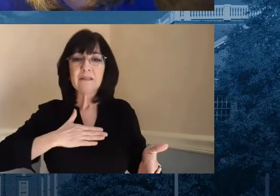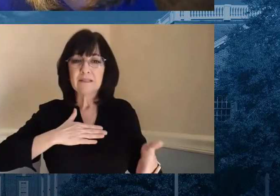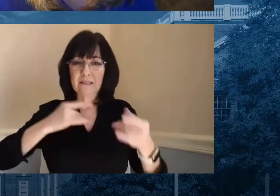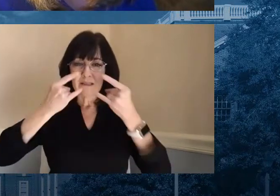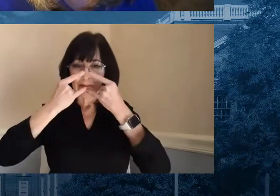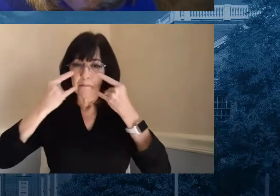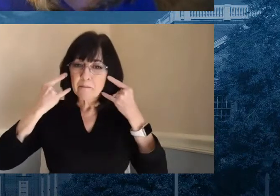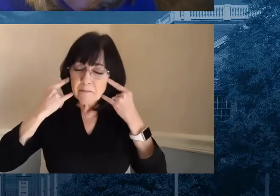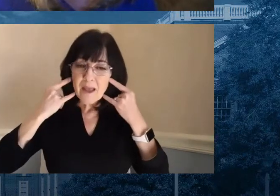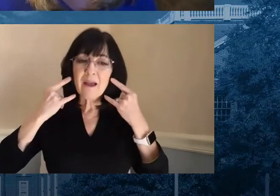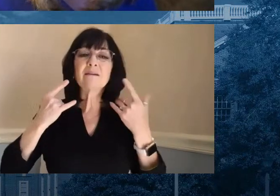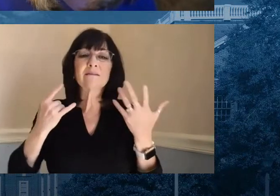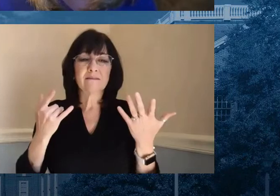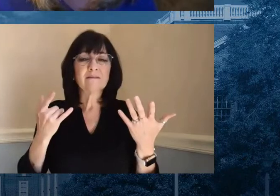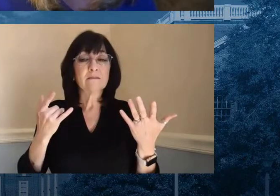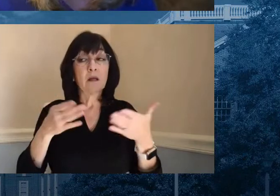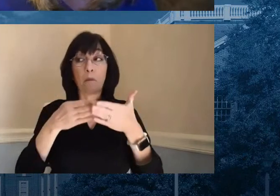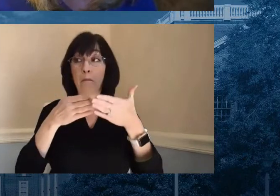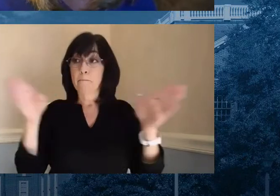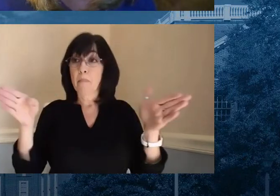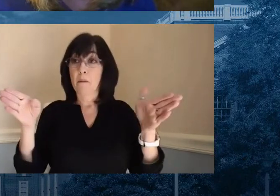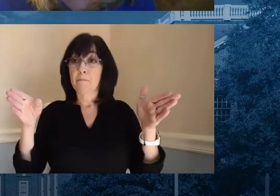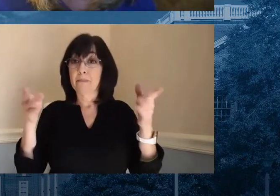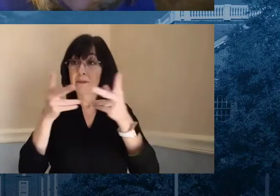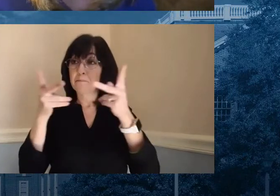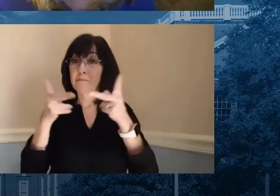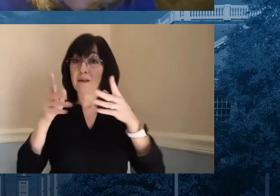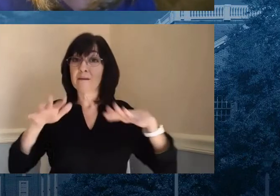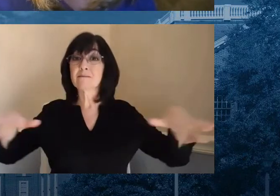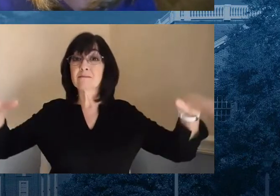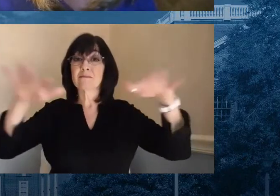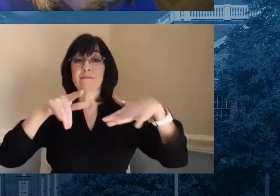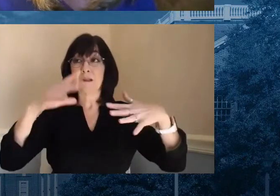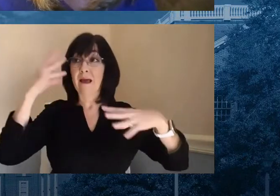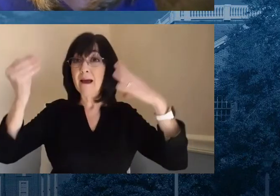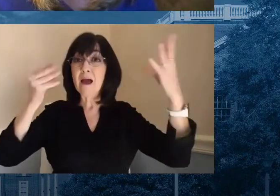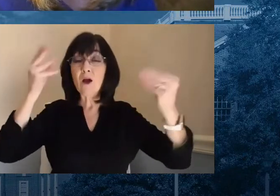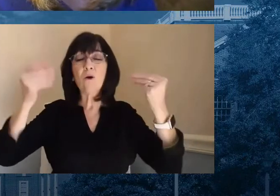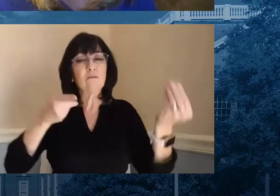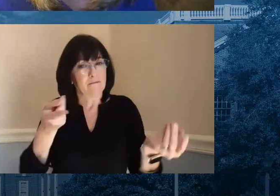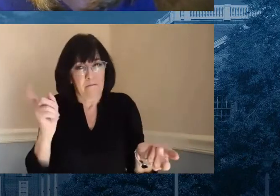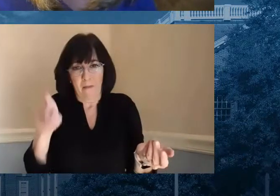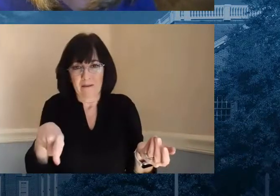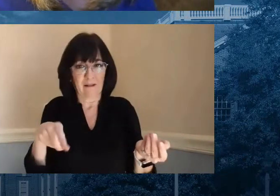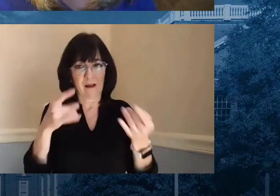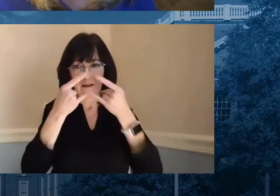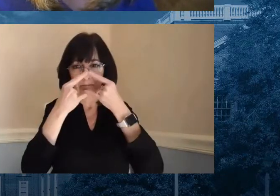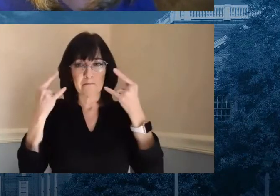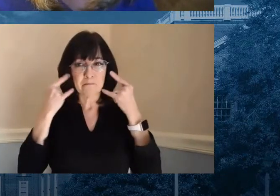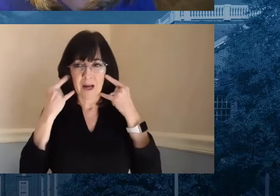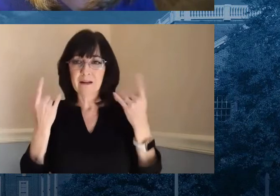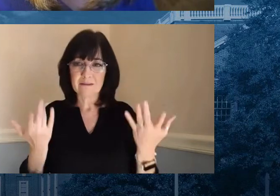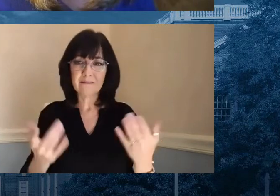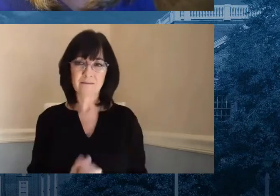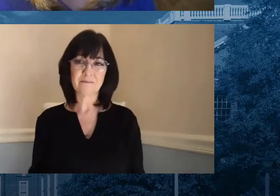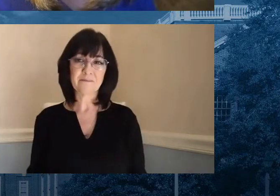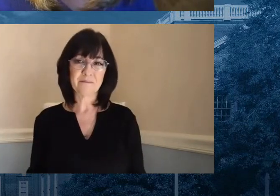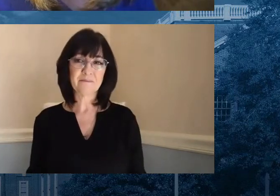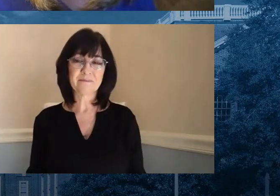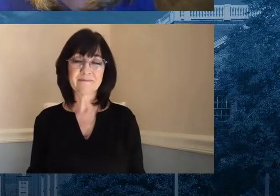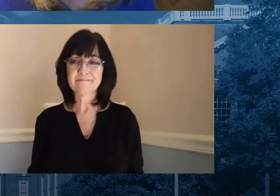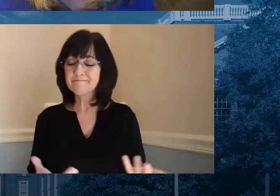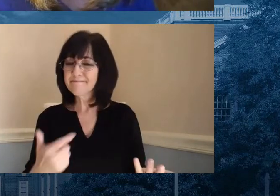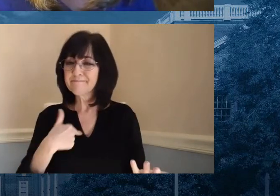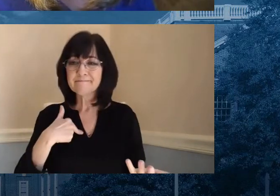they're required, in retail establishments, to be more careful, particularly at large